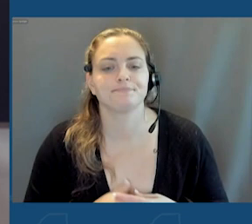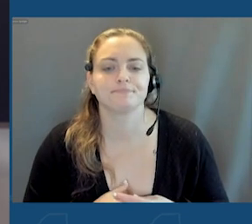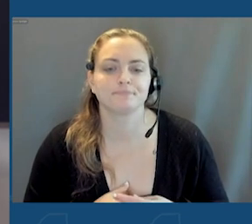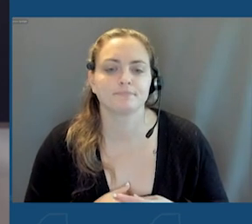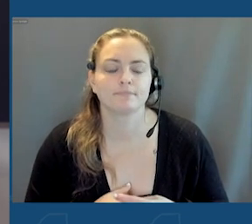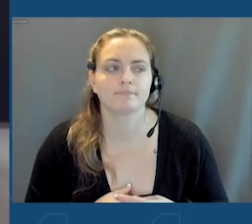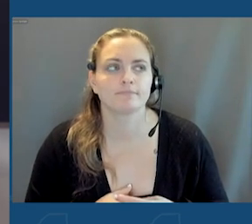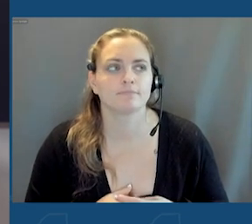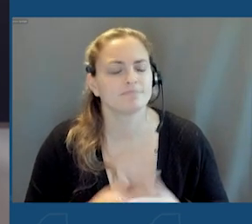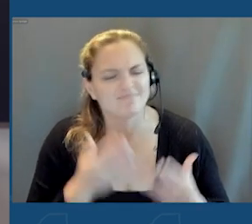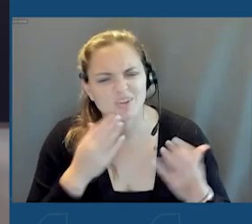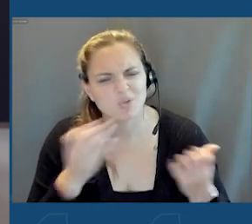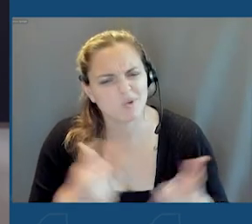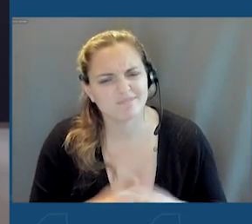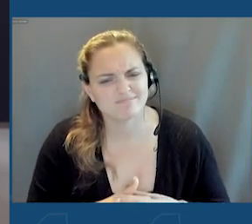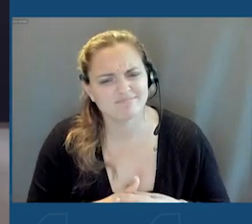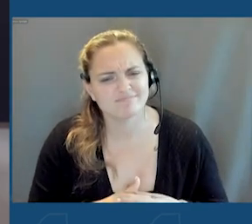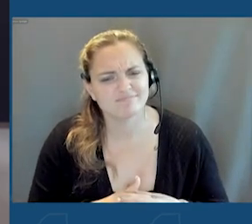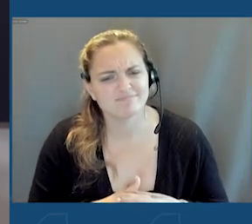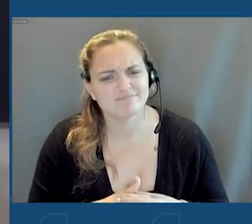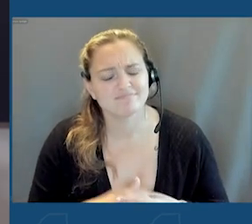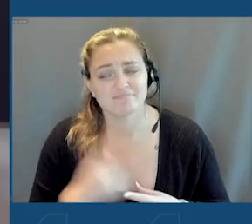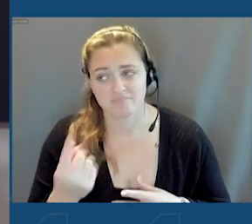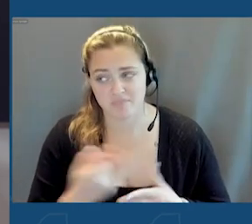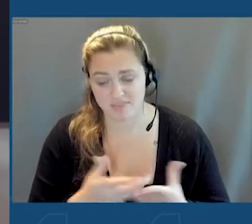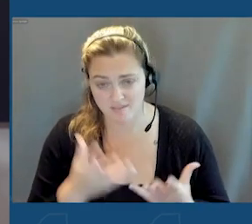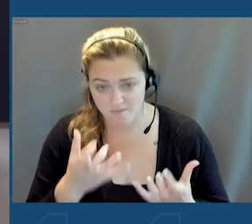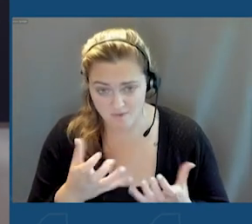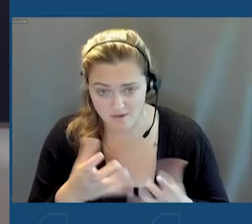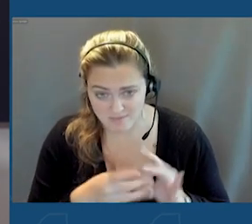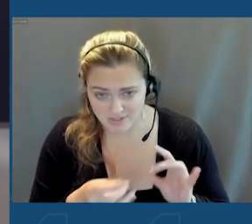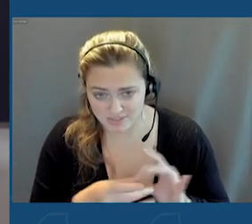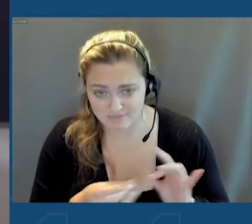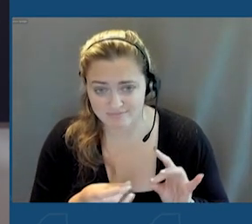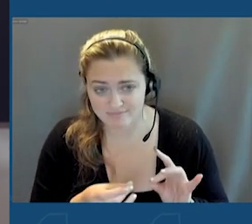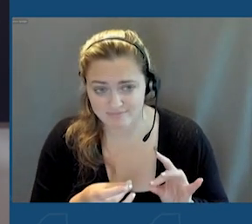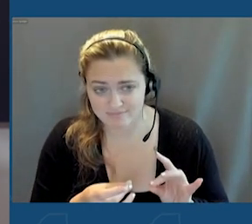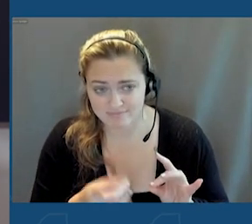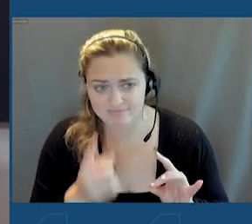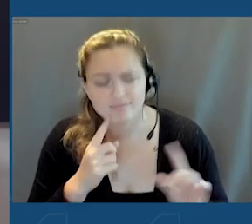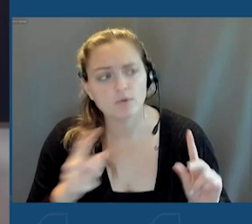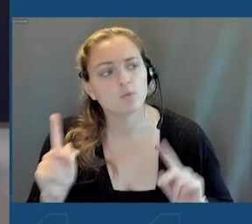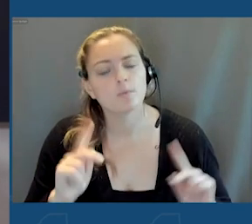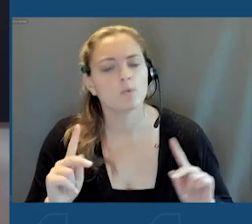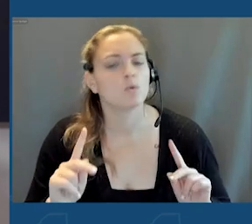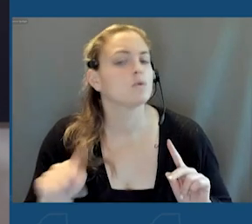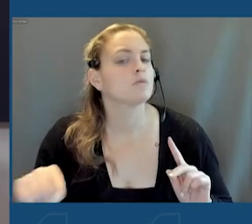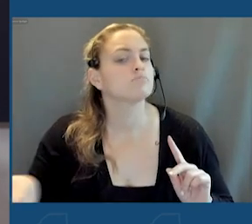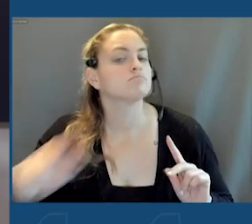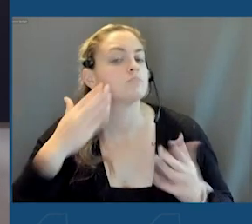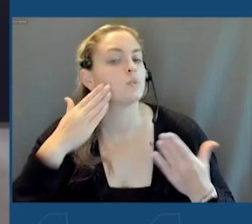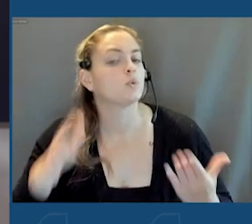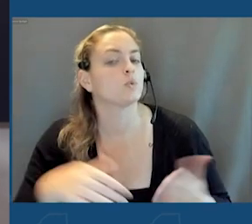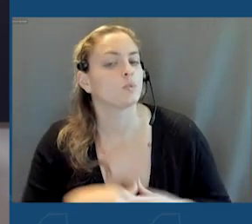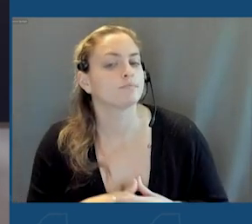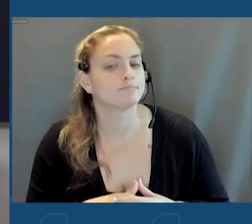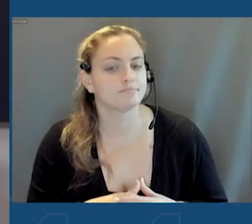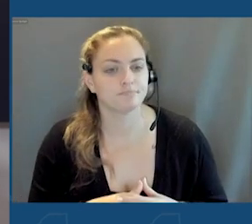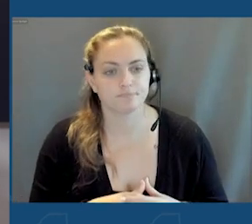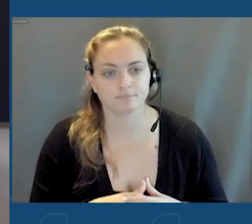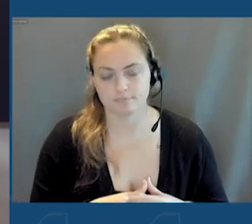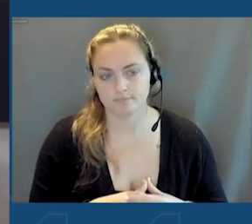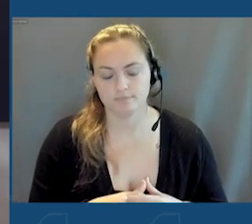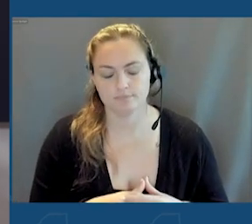just thank you all. But one thing I do want to say, for those of you that don't know, I'm a